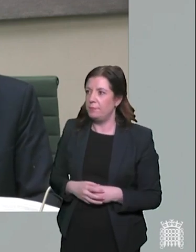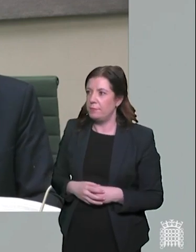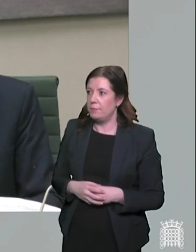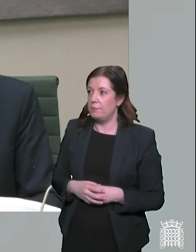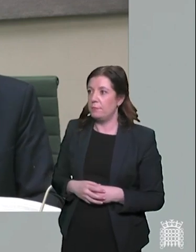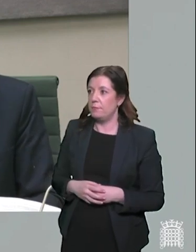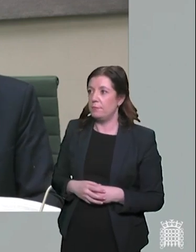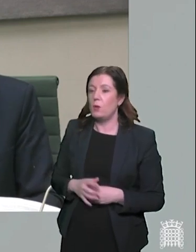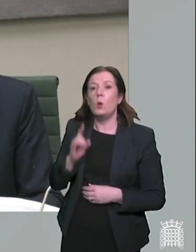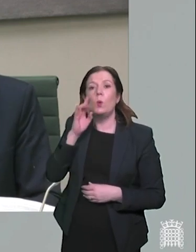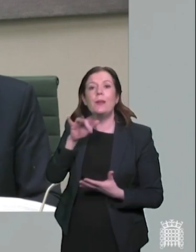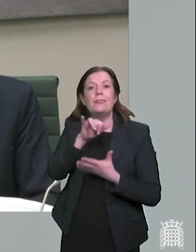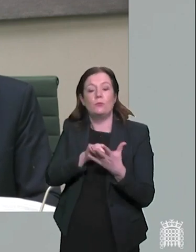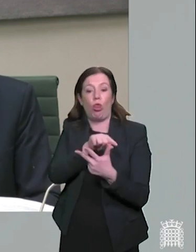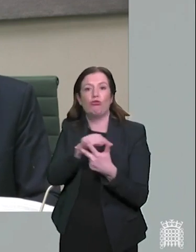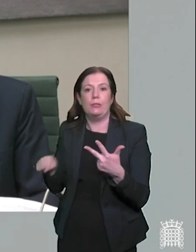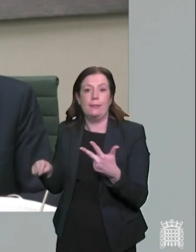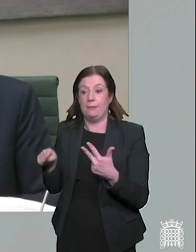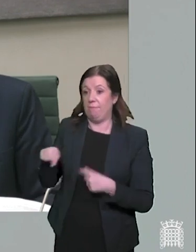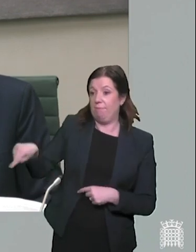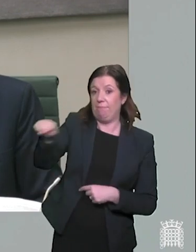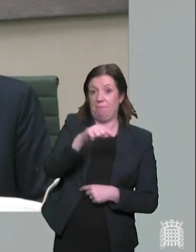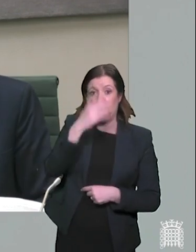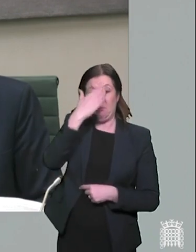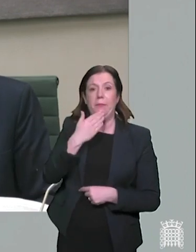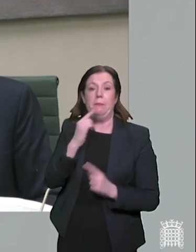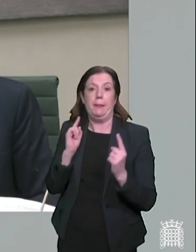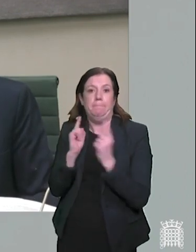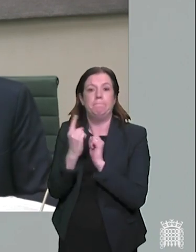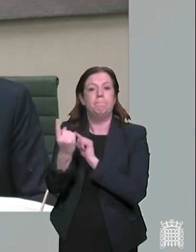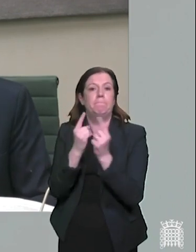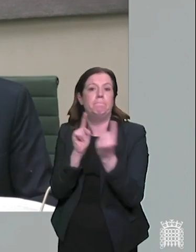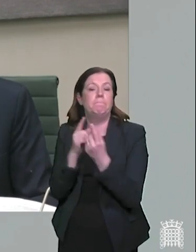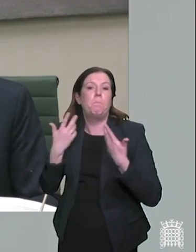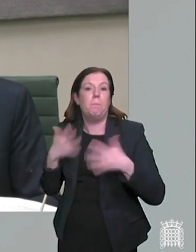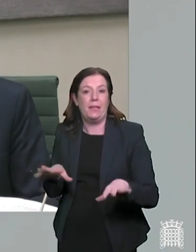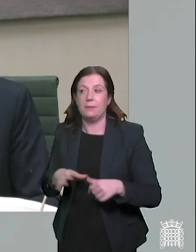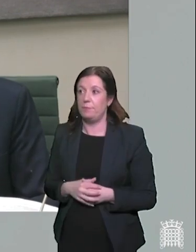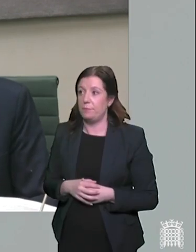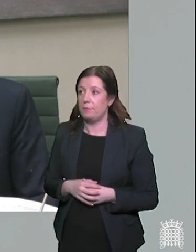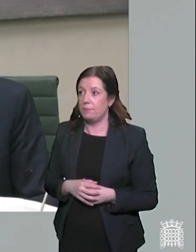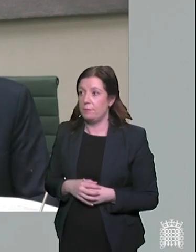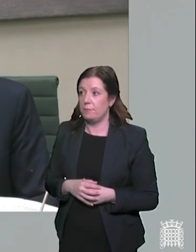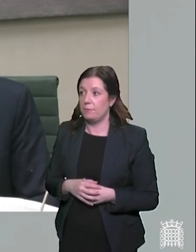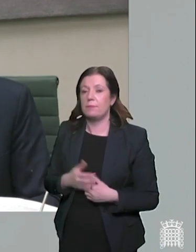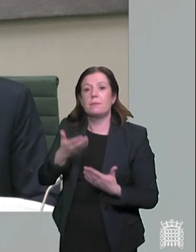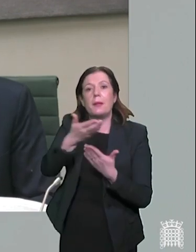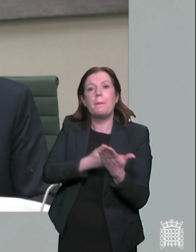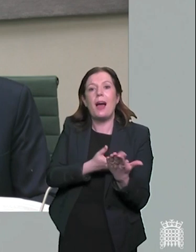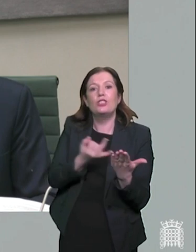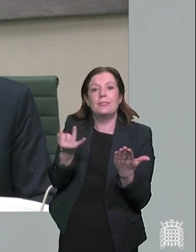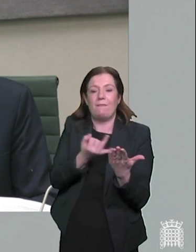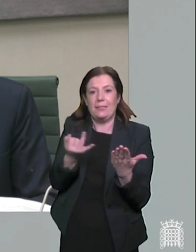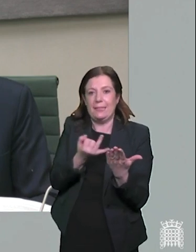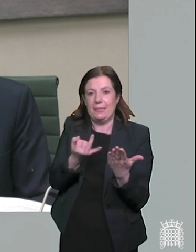3 witness statements attesting to a lack of social distancing at this event. We've got, and this is on page 17 of